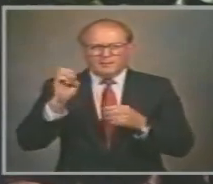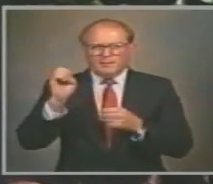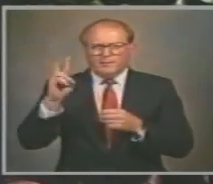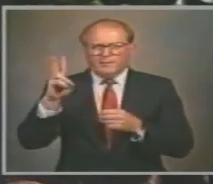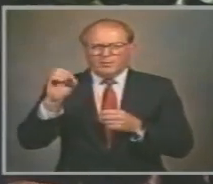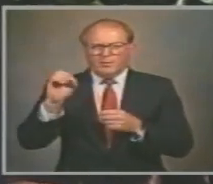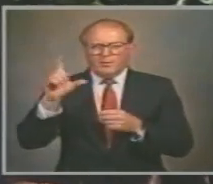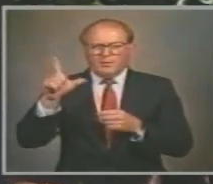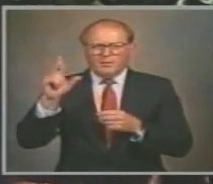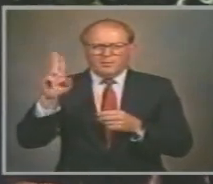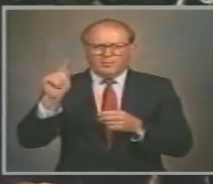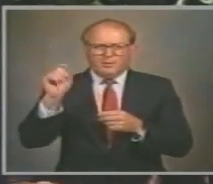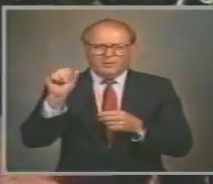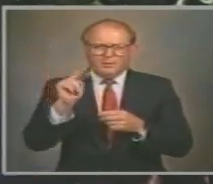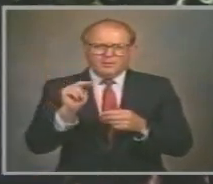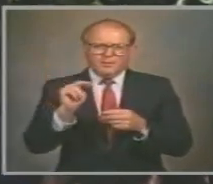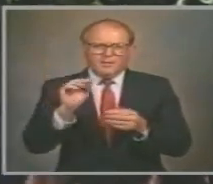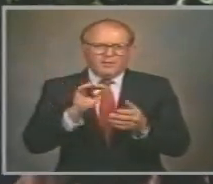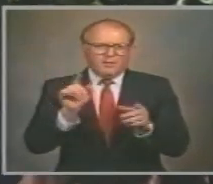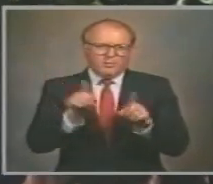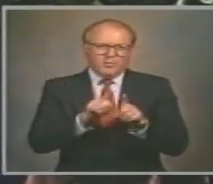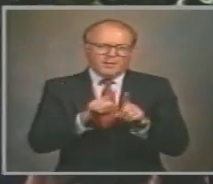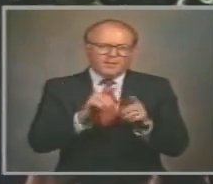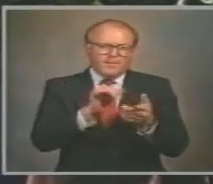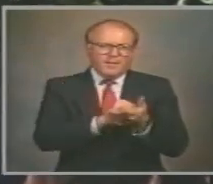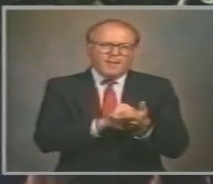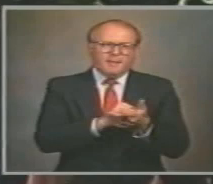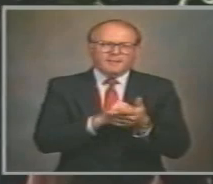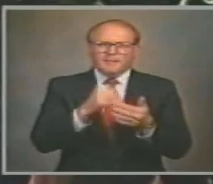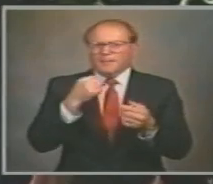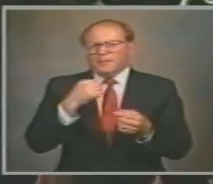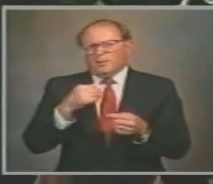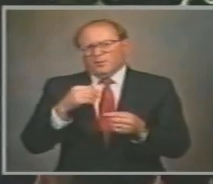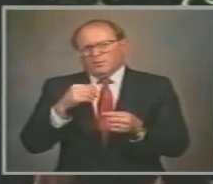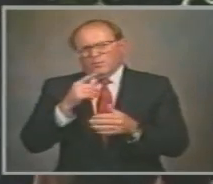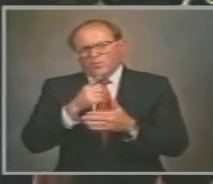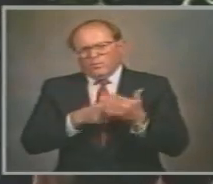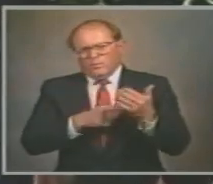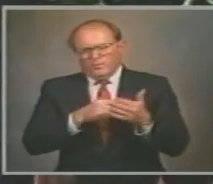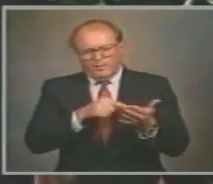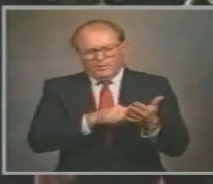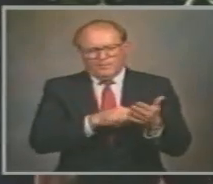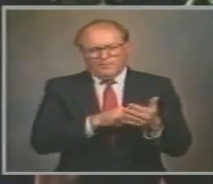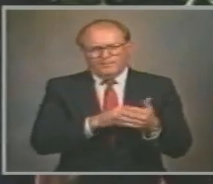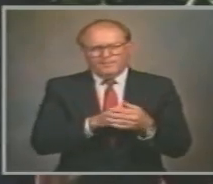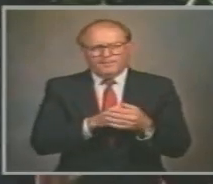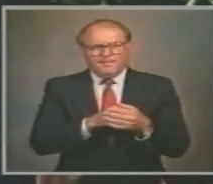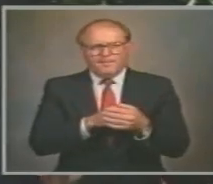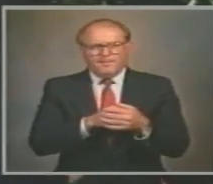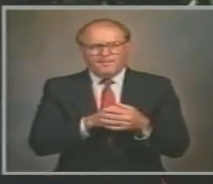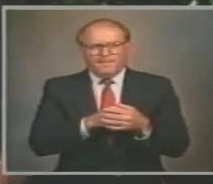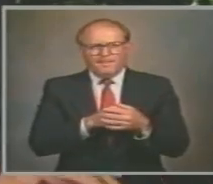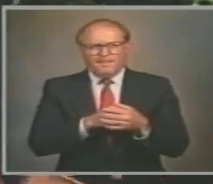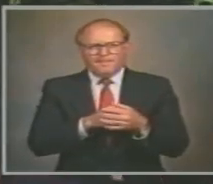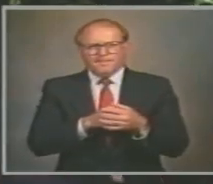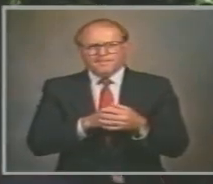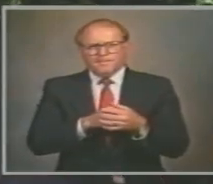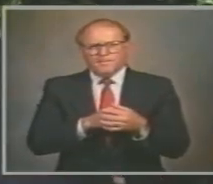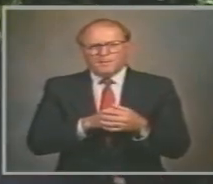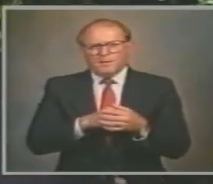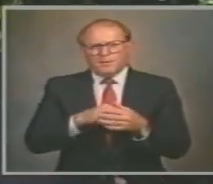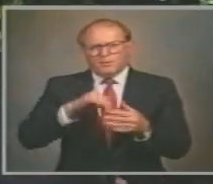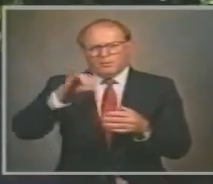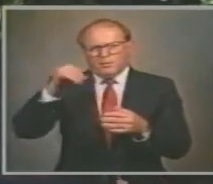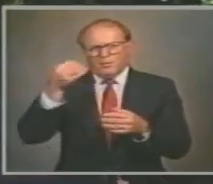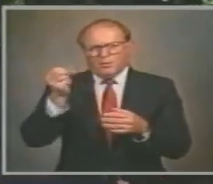as they are with what he says, admit that the telling force of Johnson's arguments against it. It's clear that